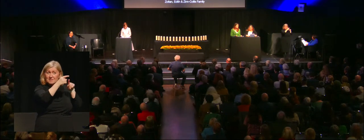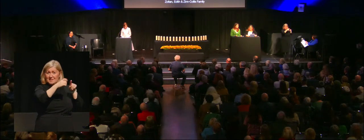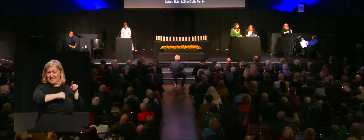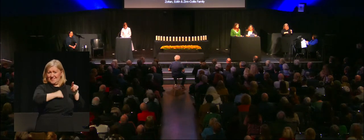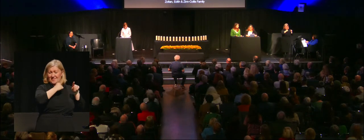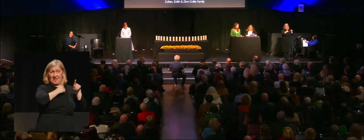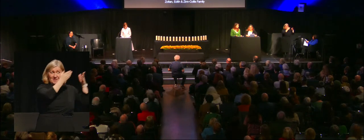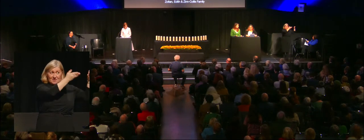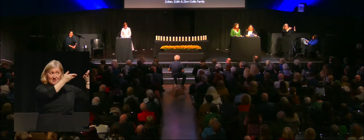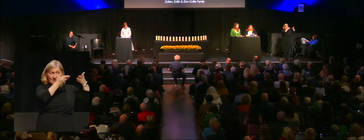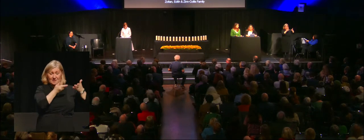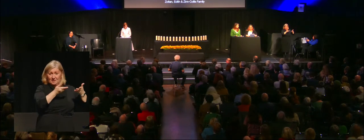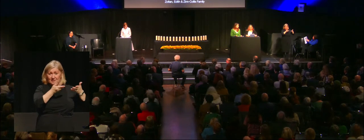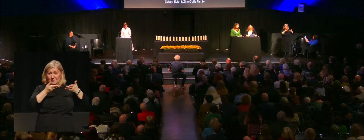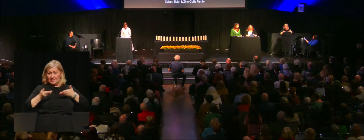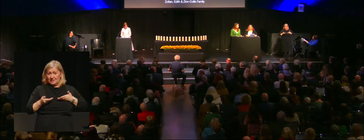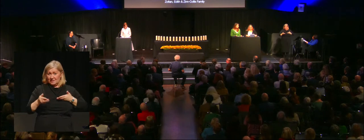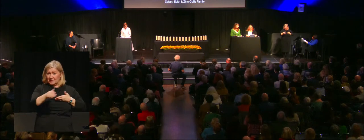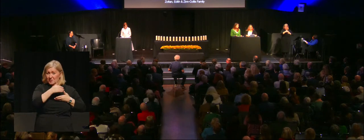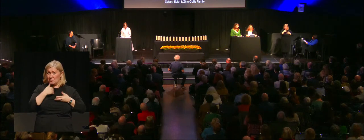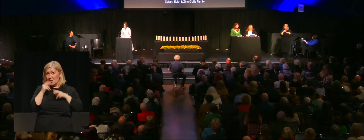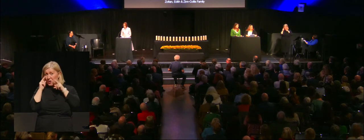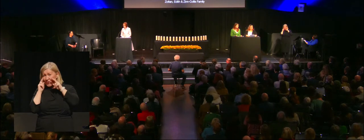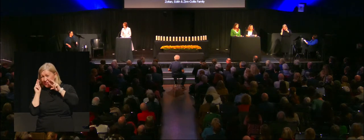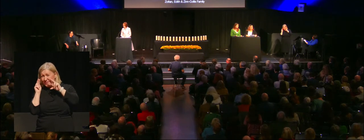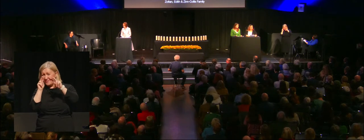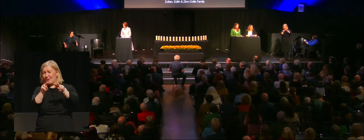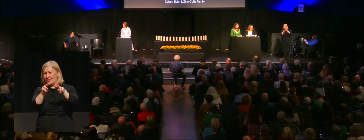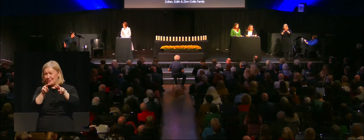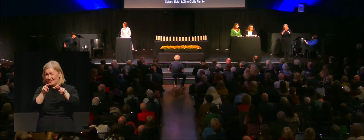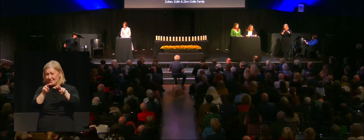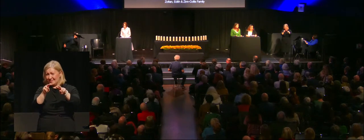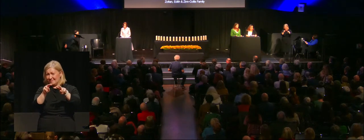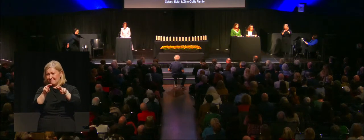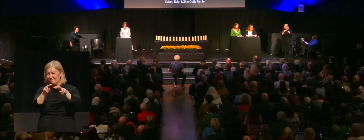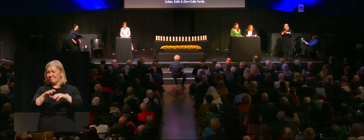our lives, looking towards the future.